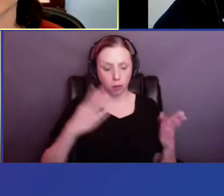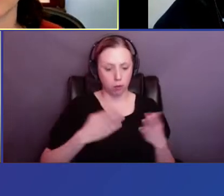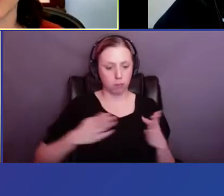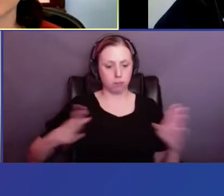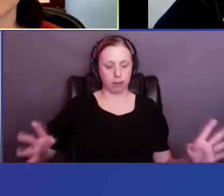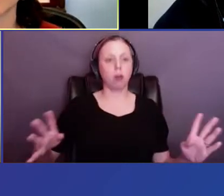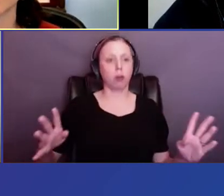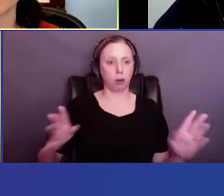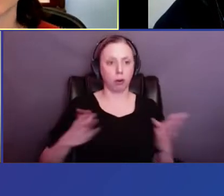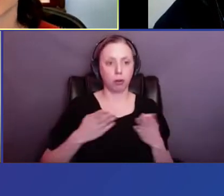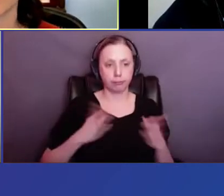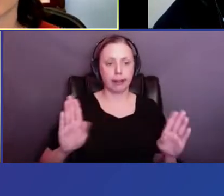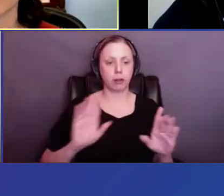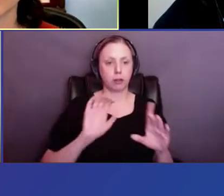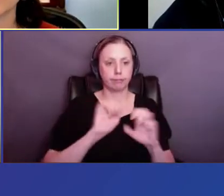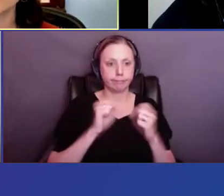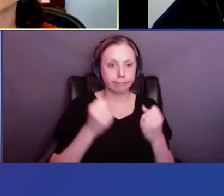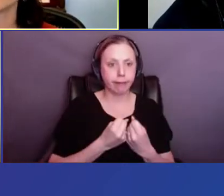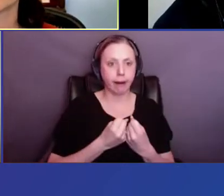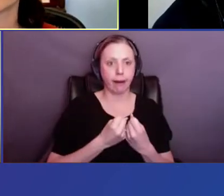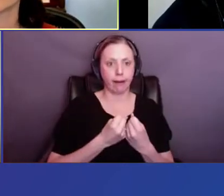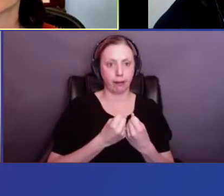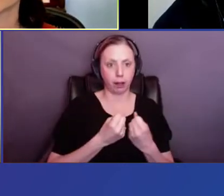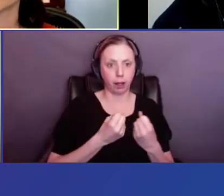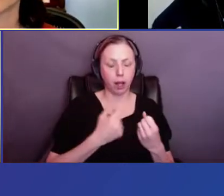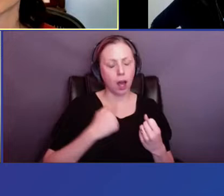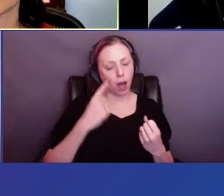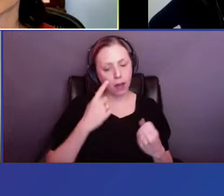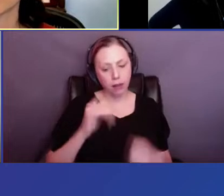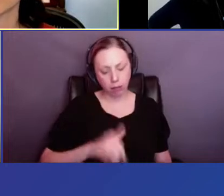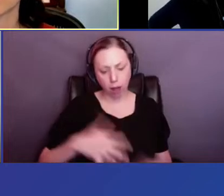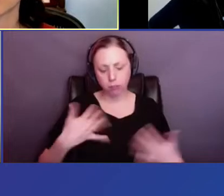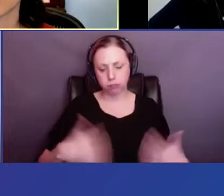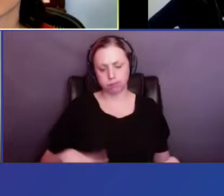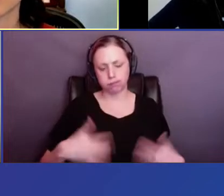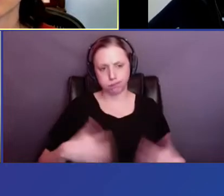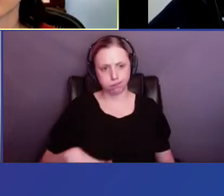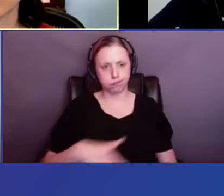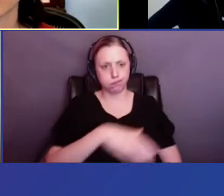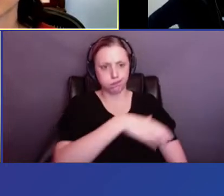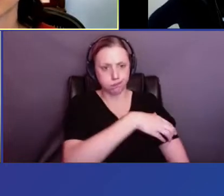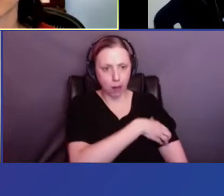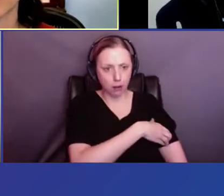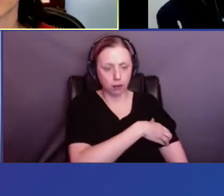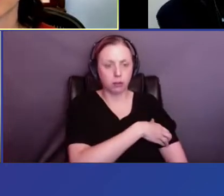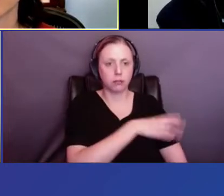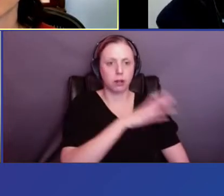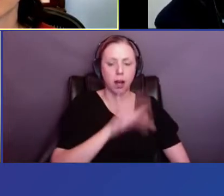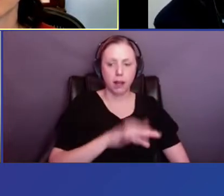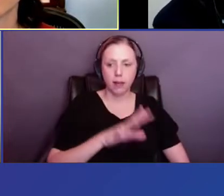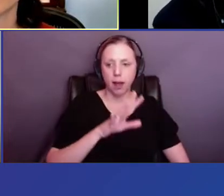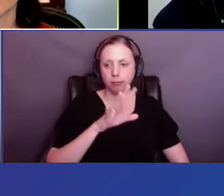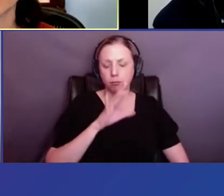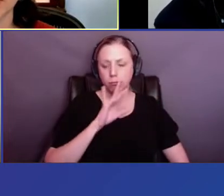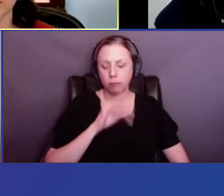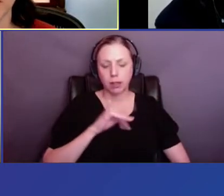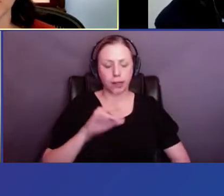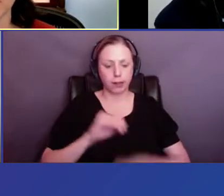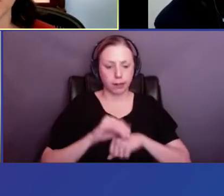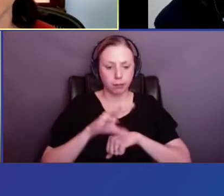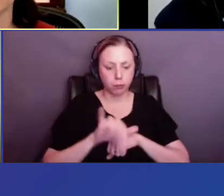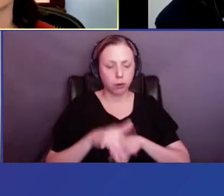And so that, to me, I think is very powerful and, speaks to the continuity of this work beyond